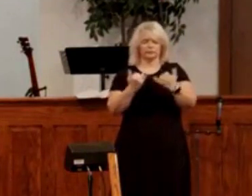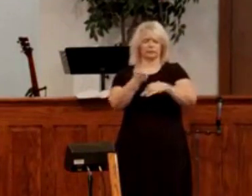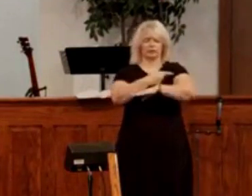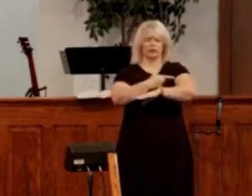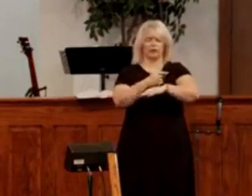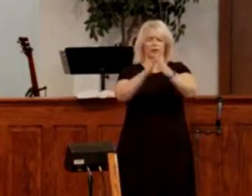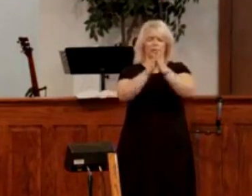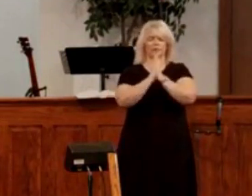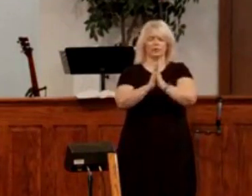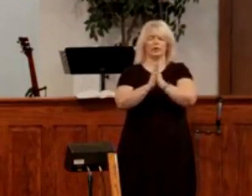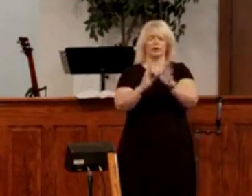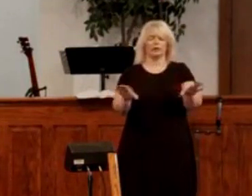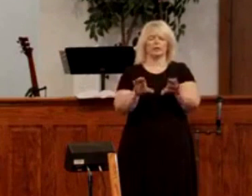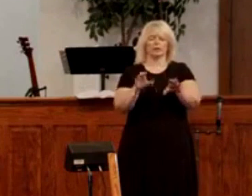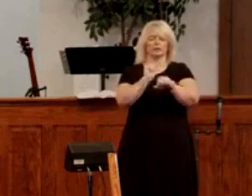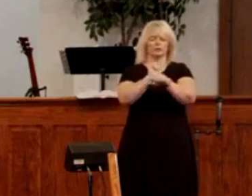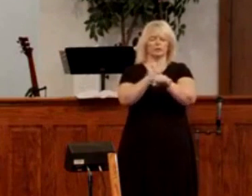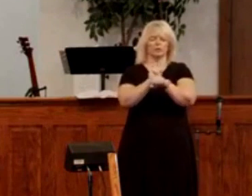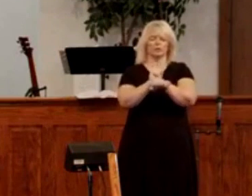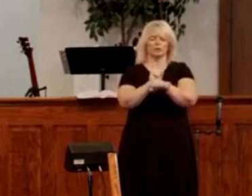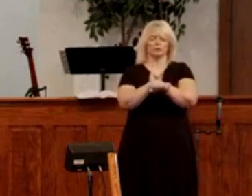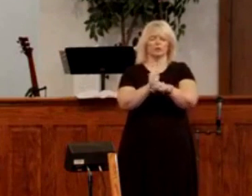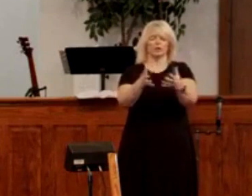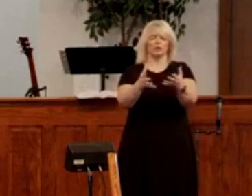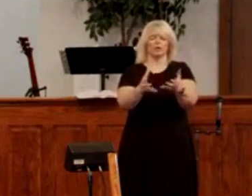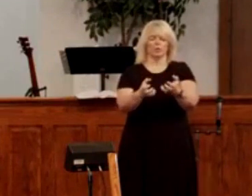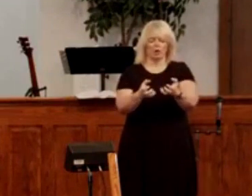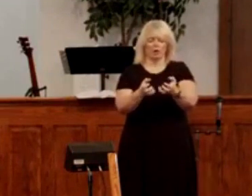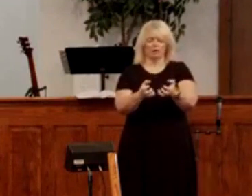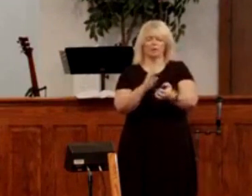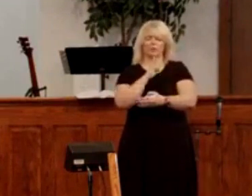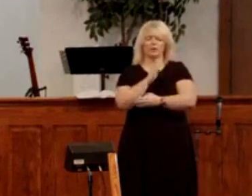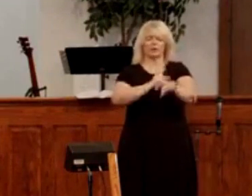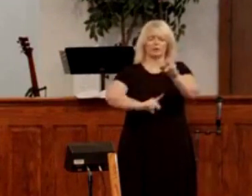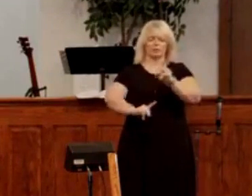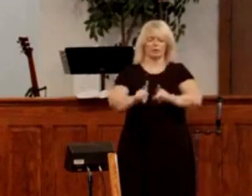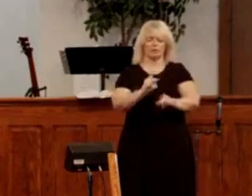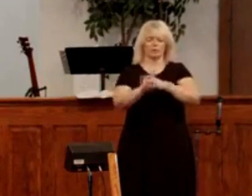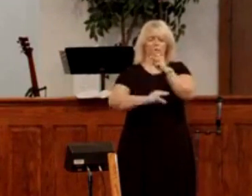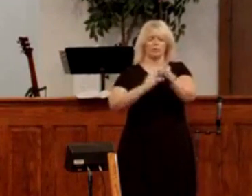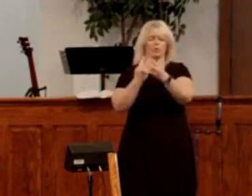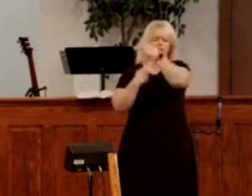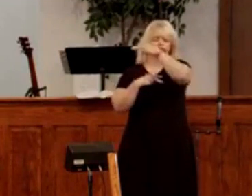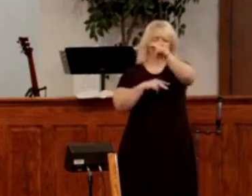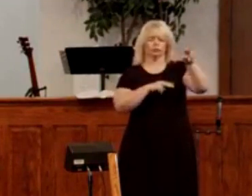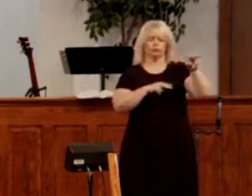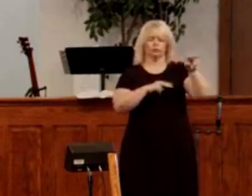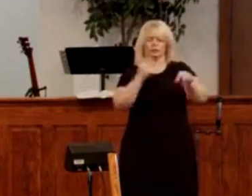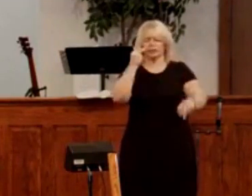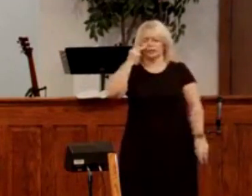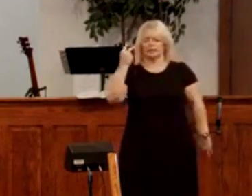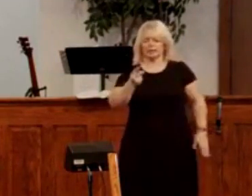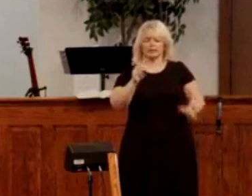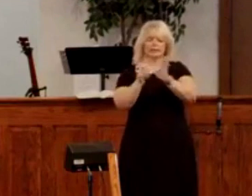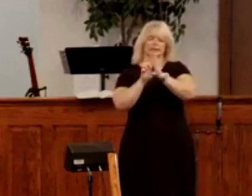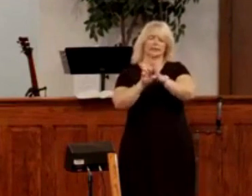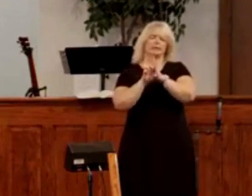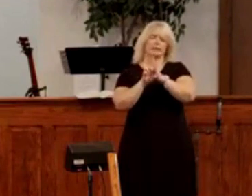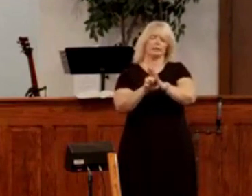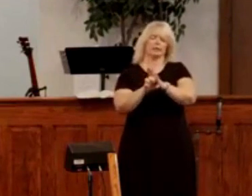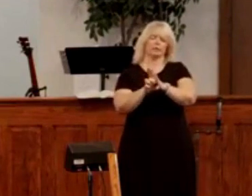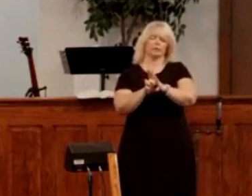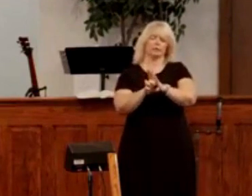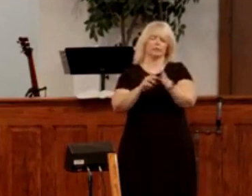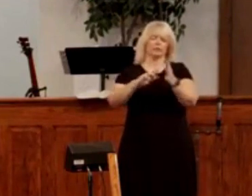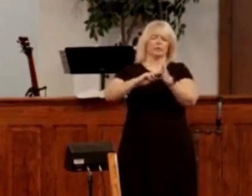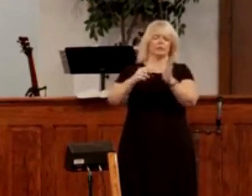pray that it does its work. We want to be the people that the world looks at and sees as an example of what